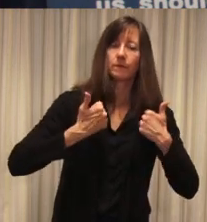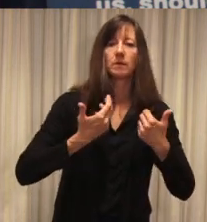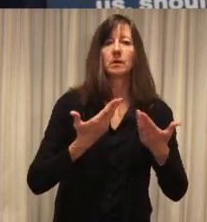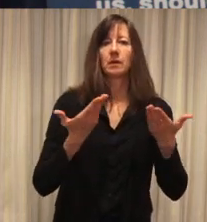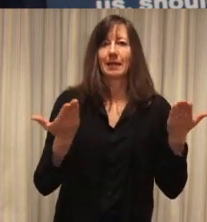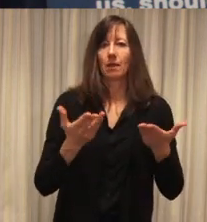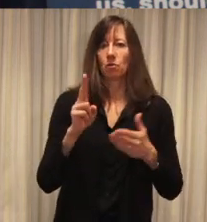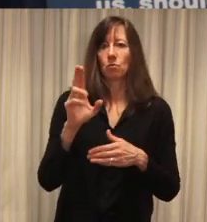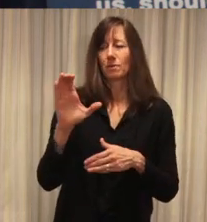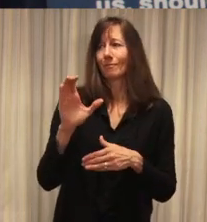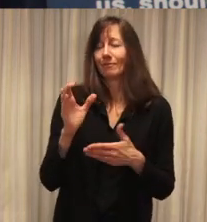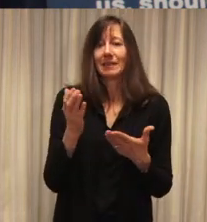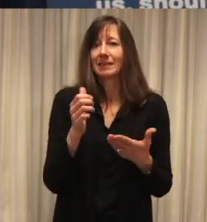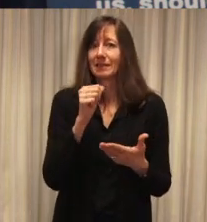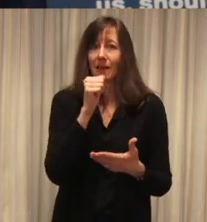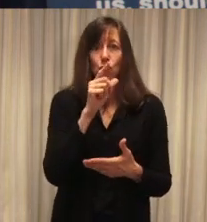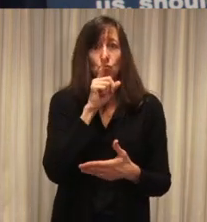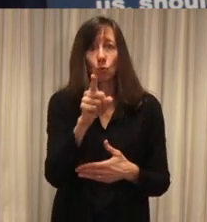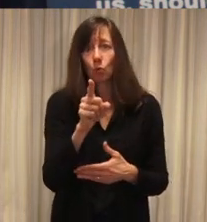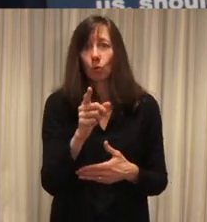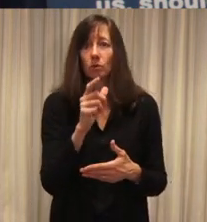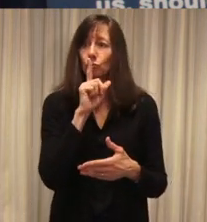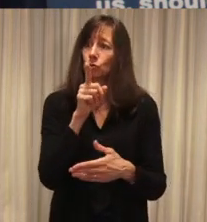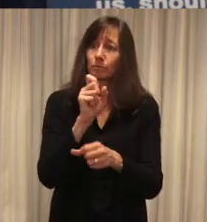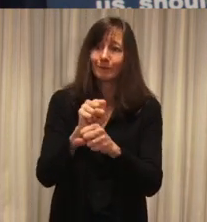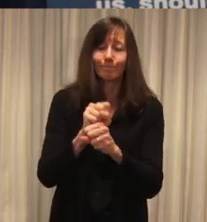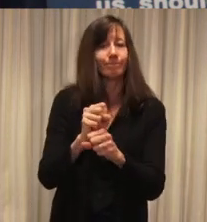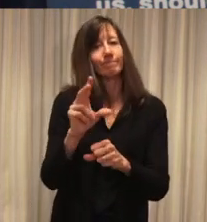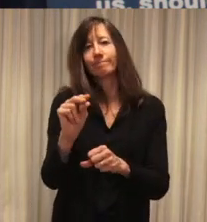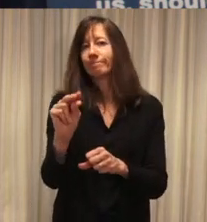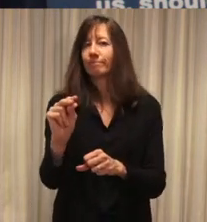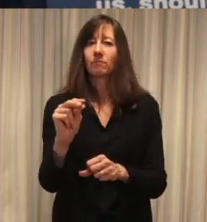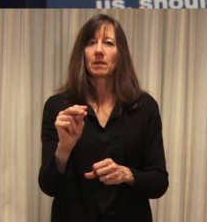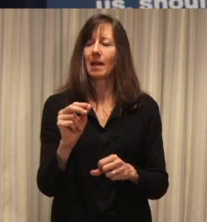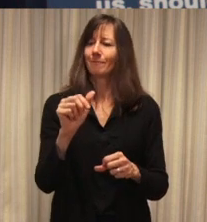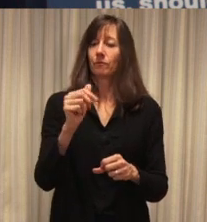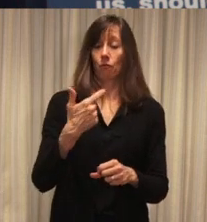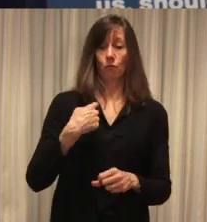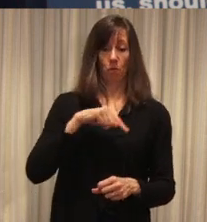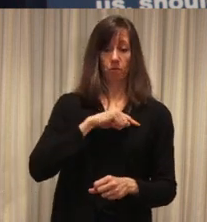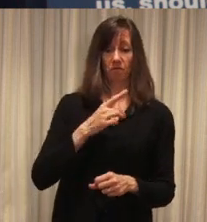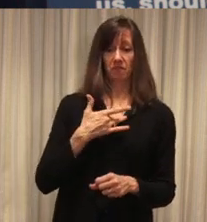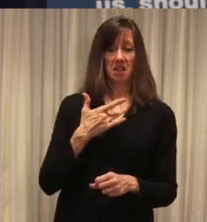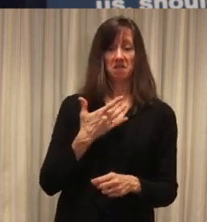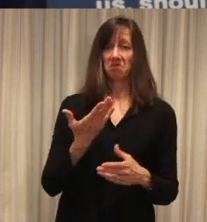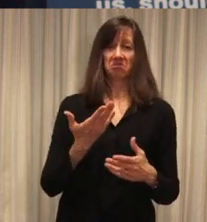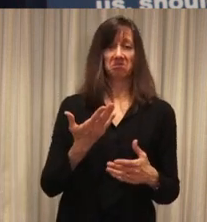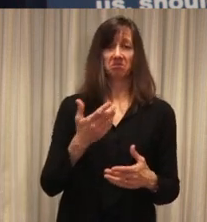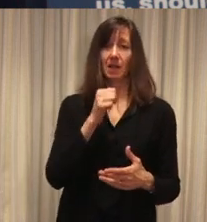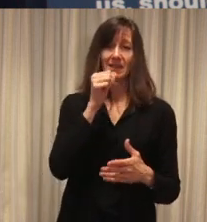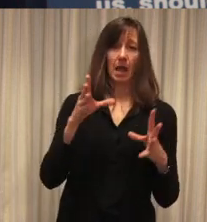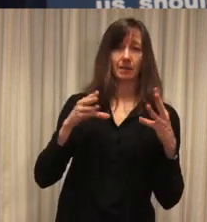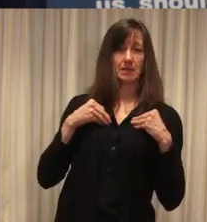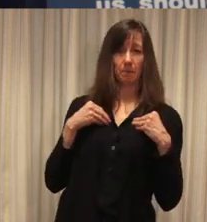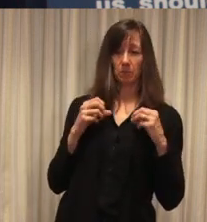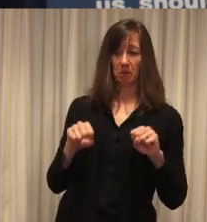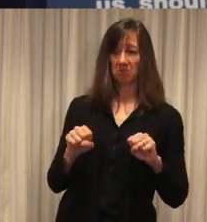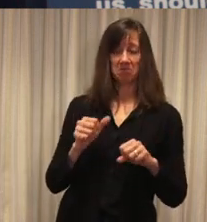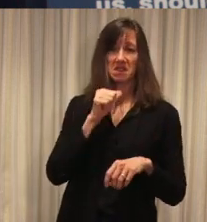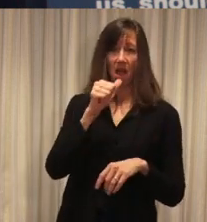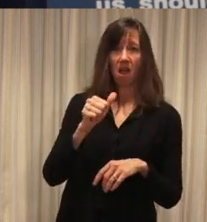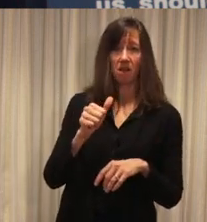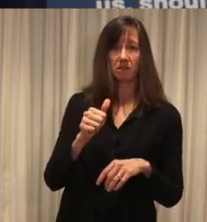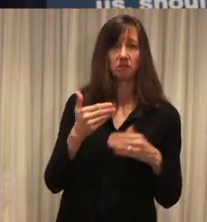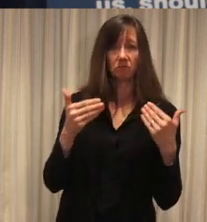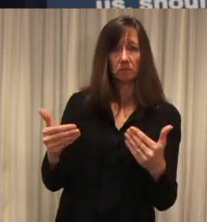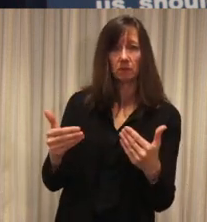we know that's not the case, and that is just absolutely unacceptable. So we are going to, as part of our recovery, take